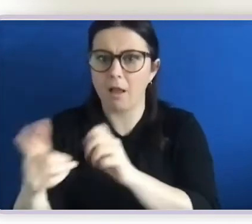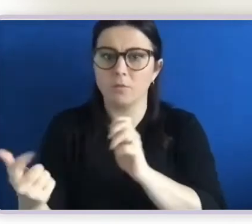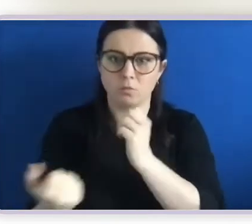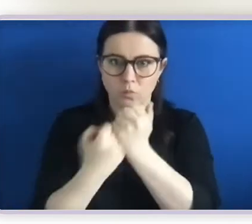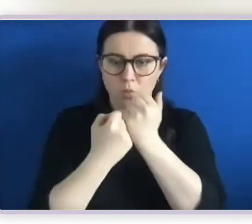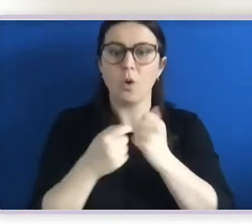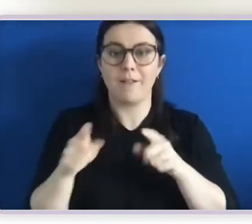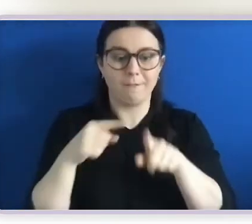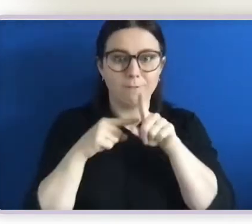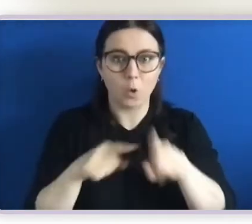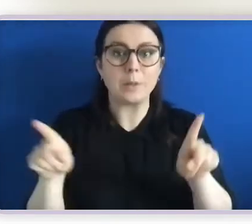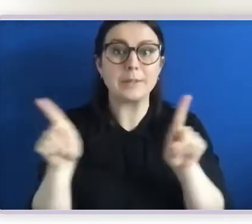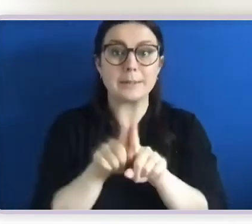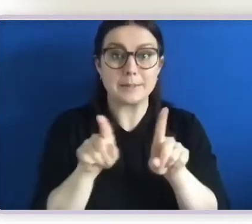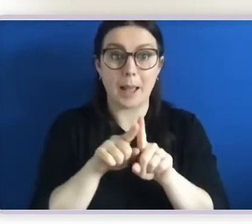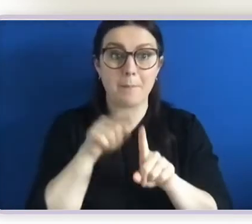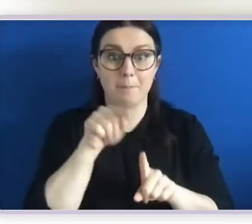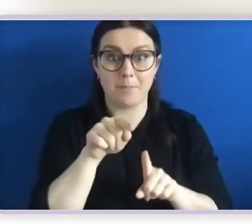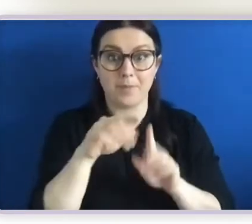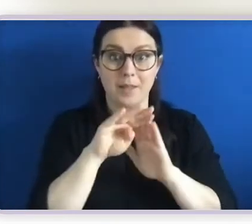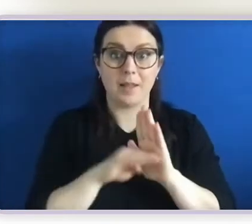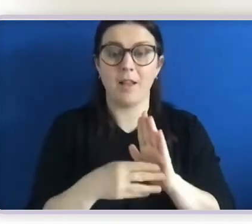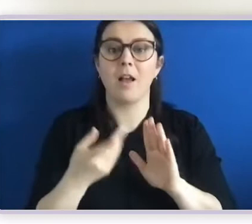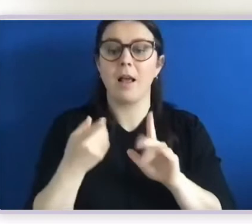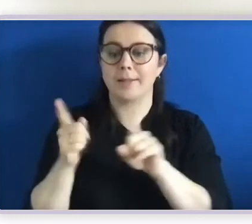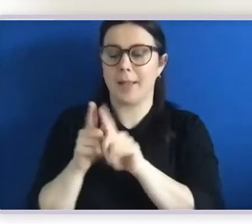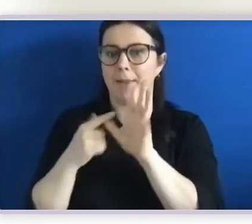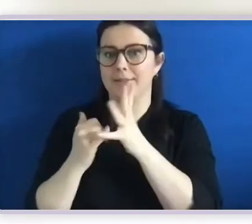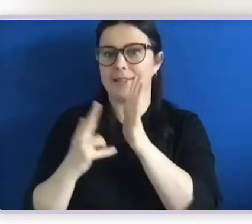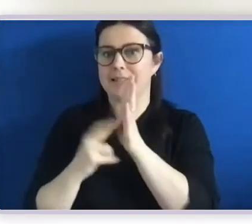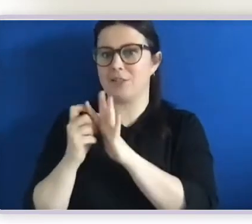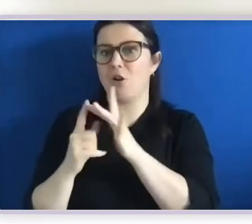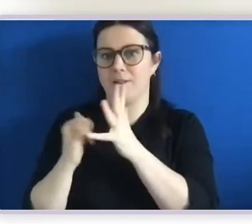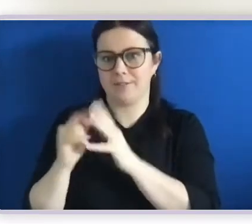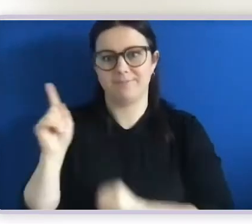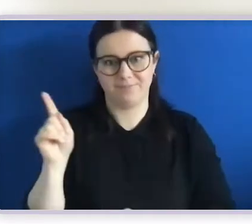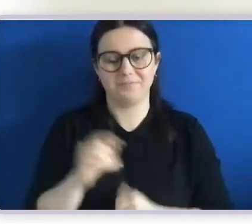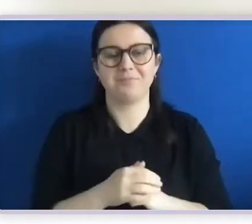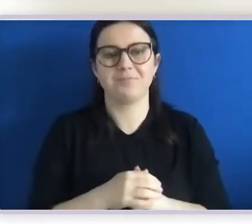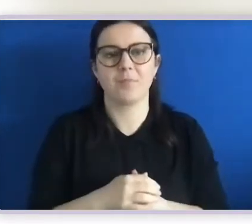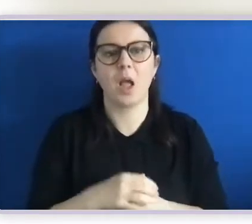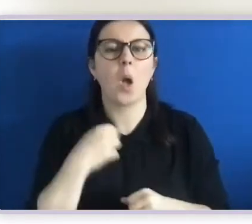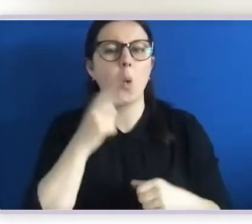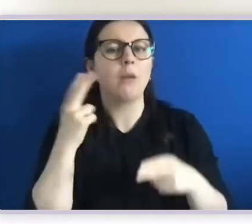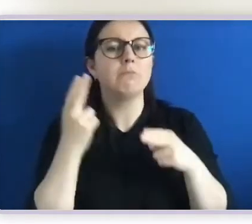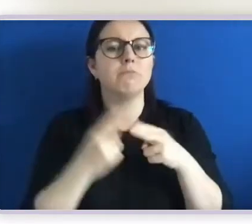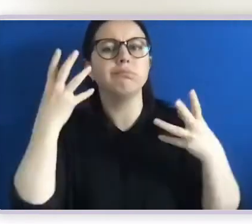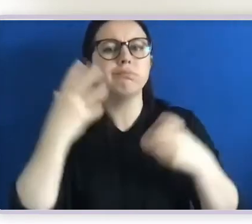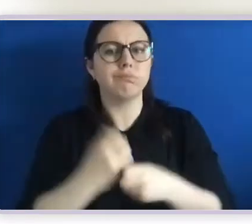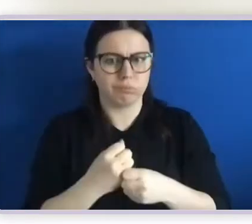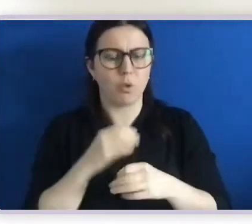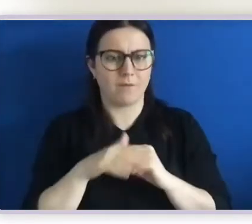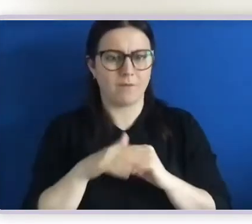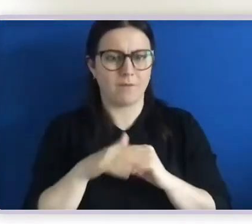conduct that's used by NDIS. So I'm just going to quickly run through it with people, because